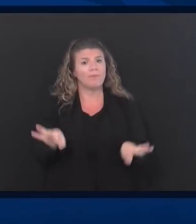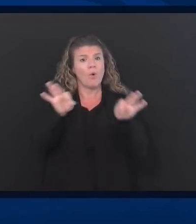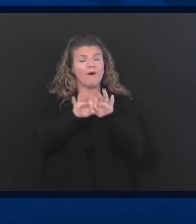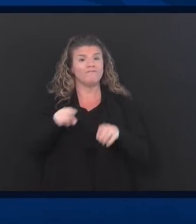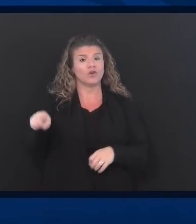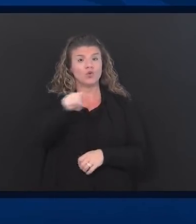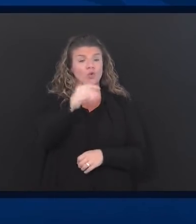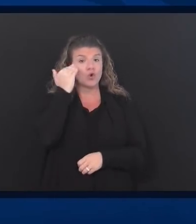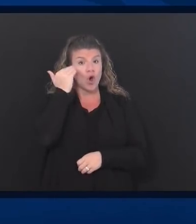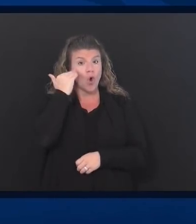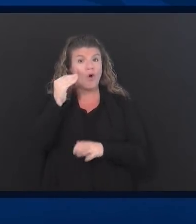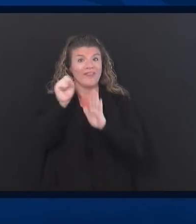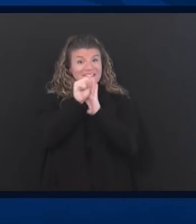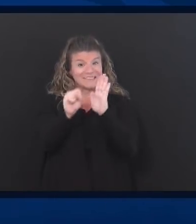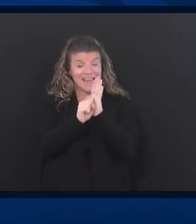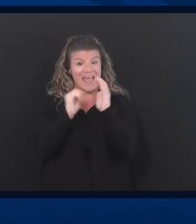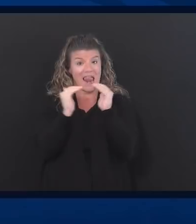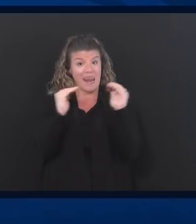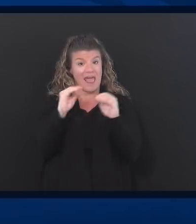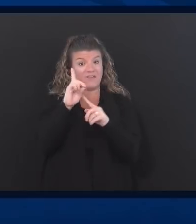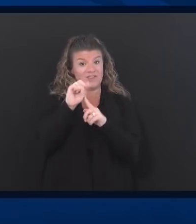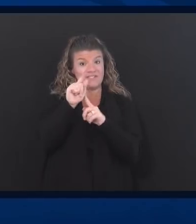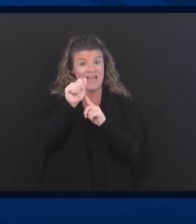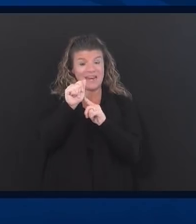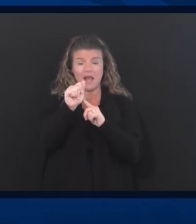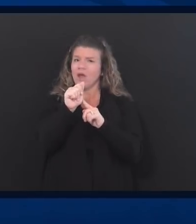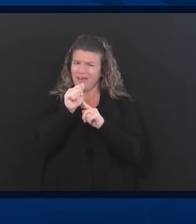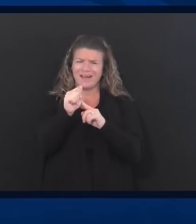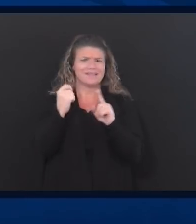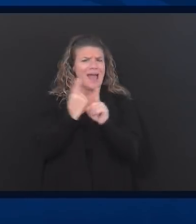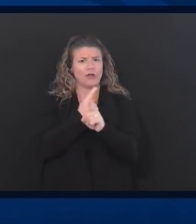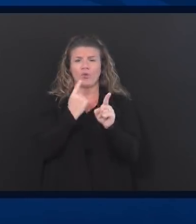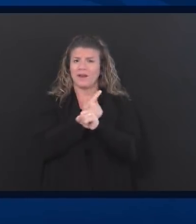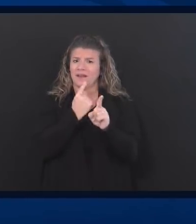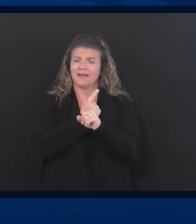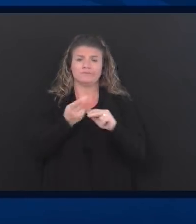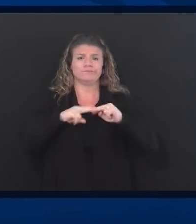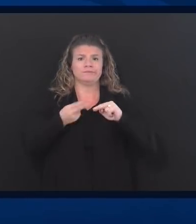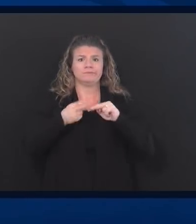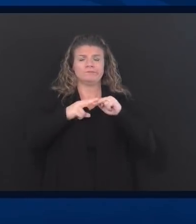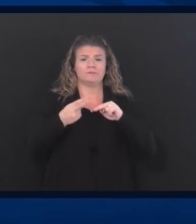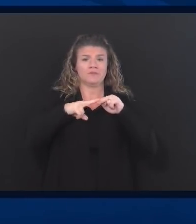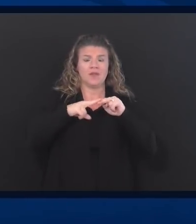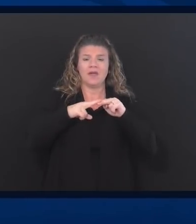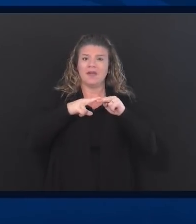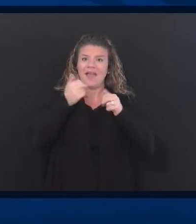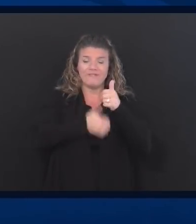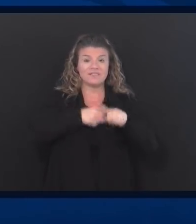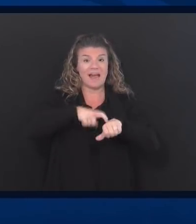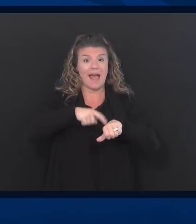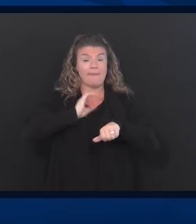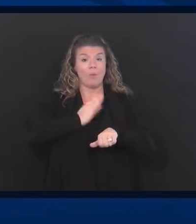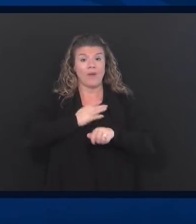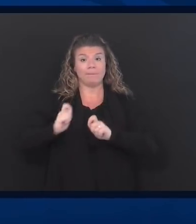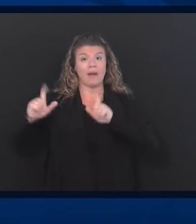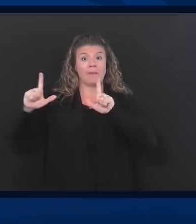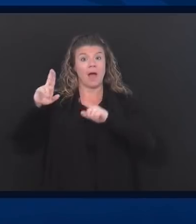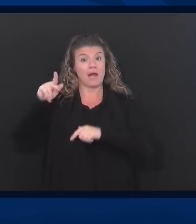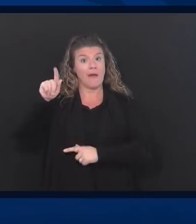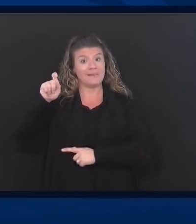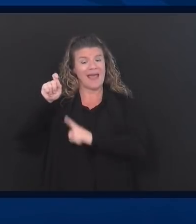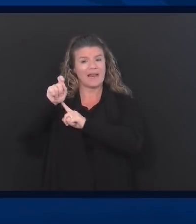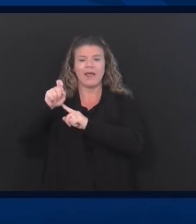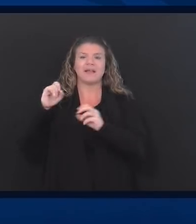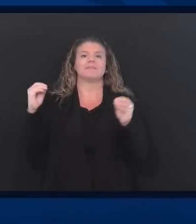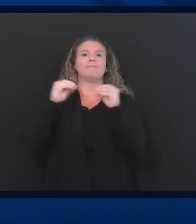data at the state level continues to get more and more accurate each time that it is updated. And but there's often a day or